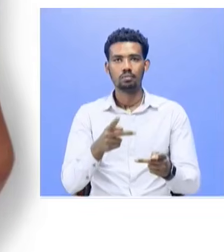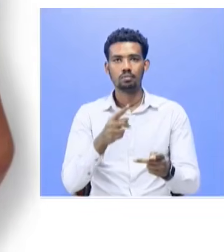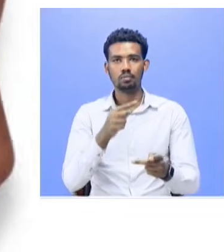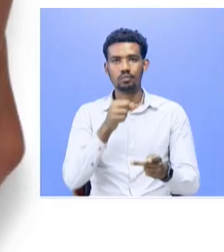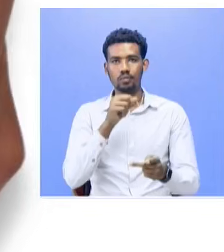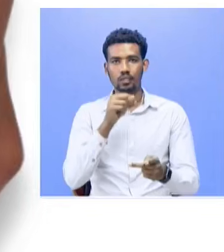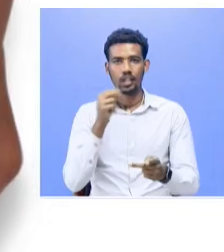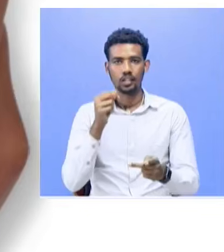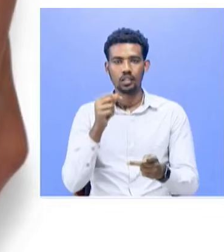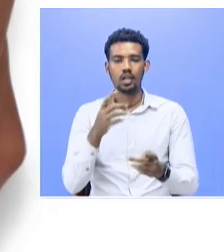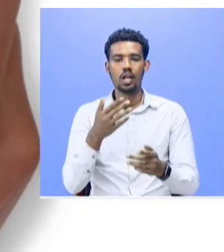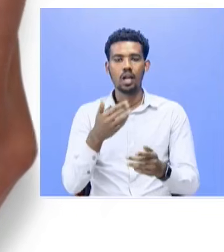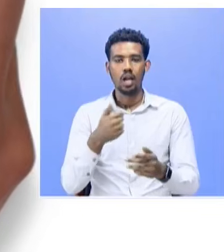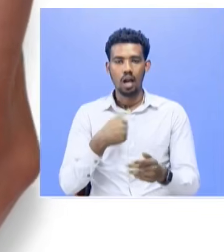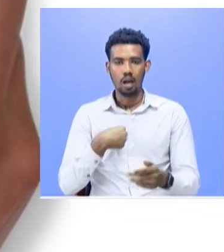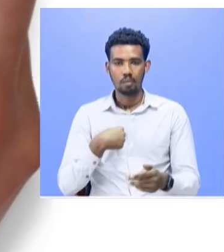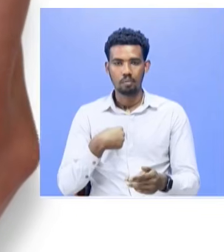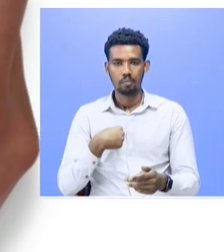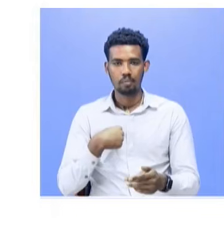are,